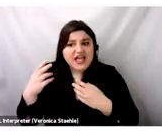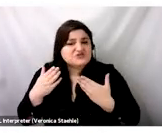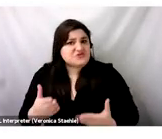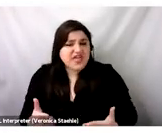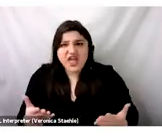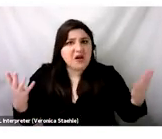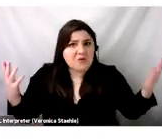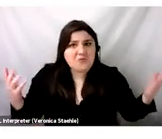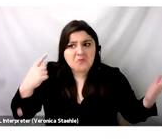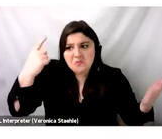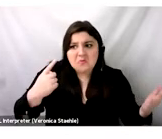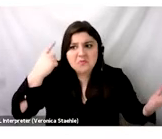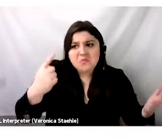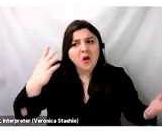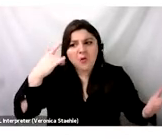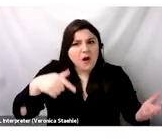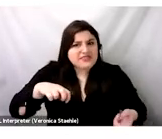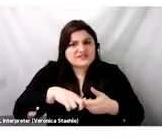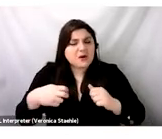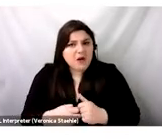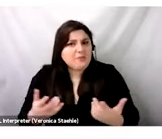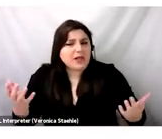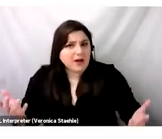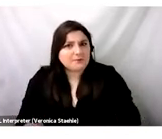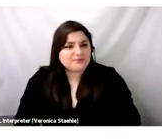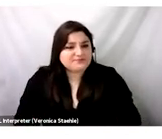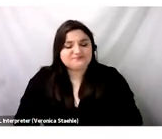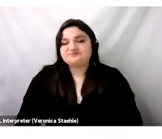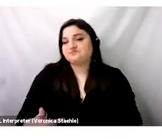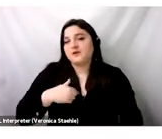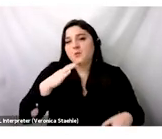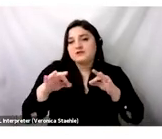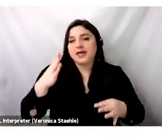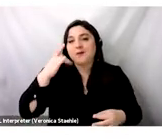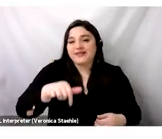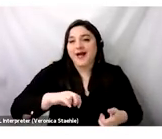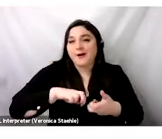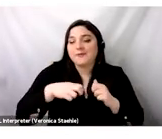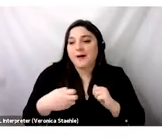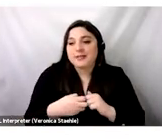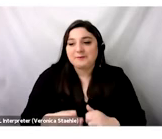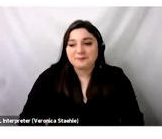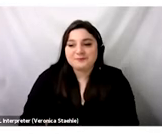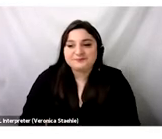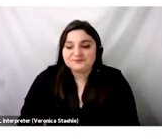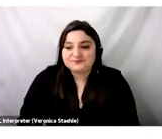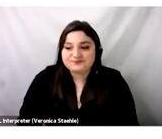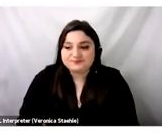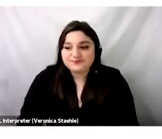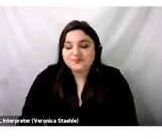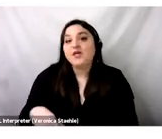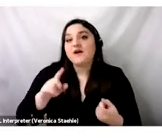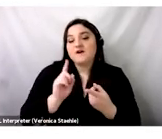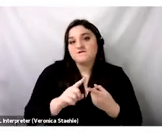that, then why exactly does that matter? And I'm gonna get into that, but first I'll sort of specify how